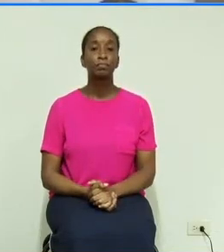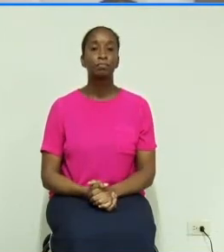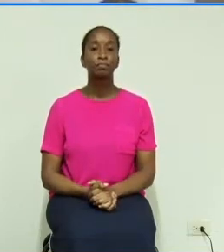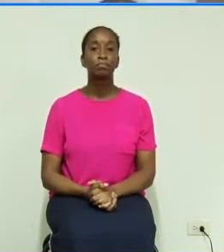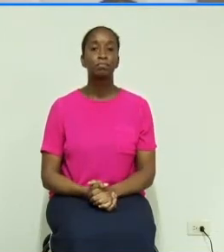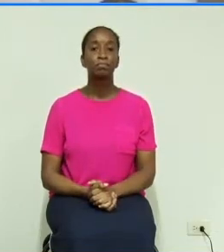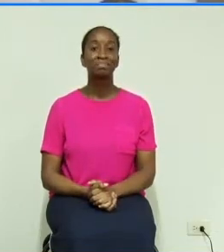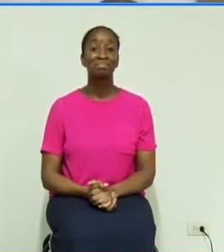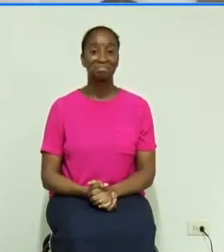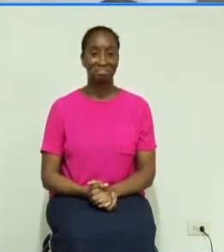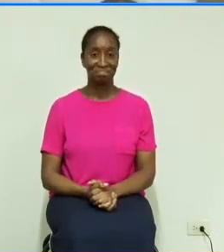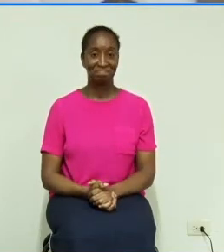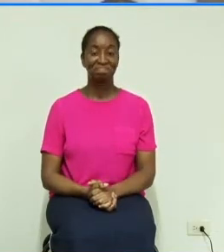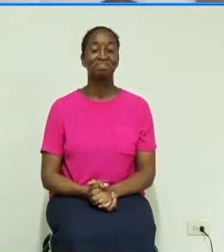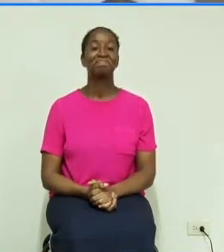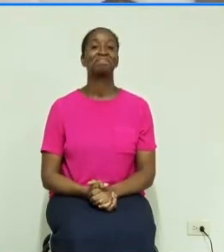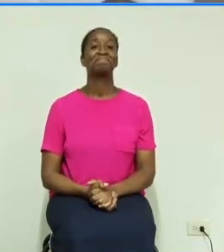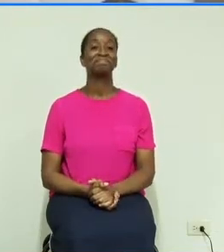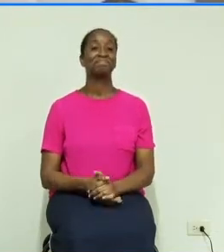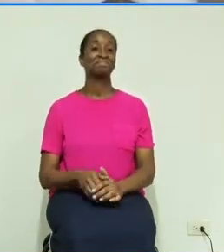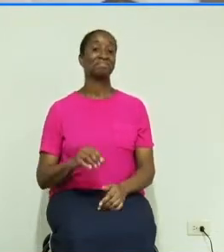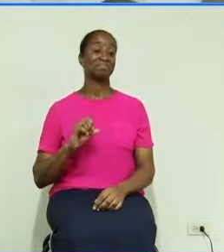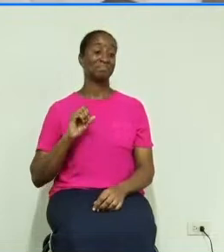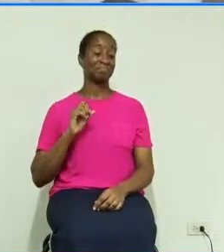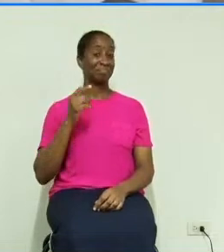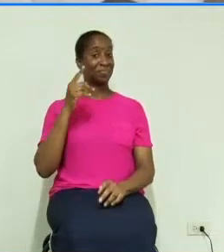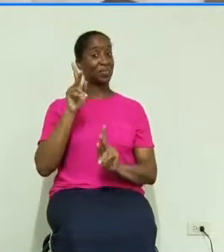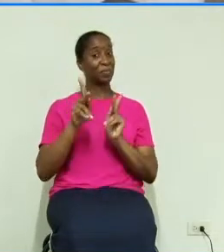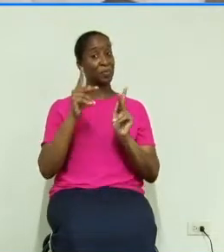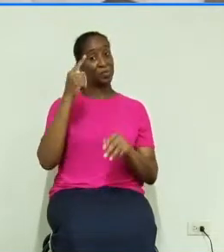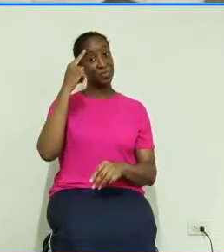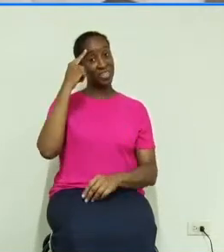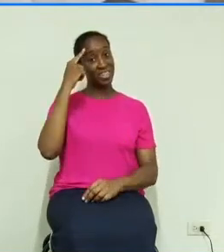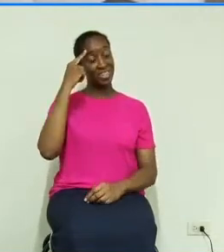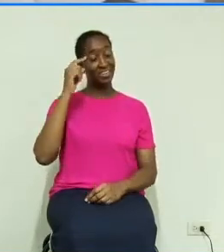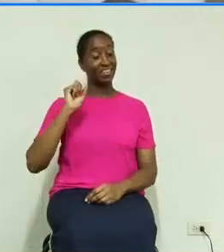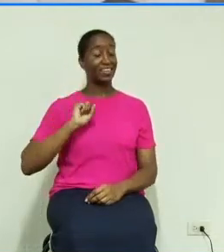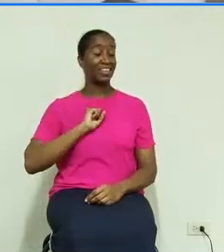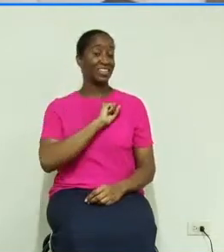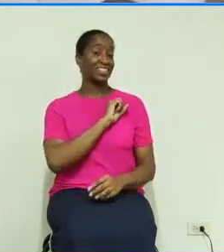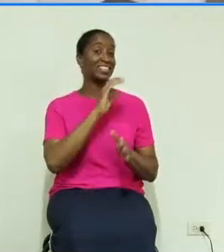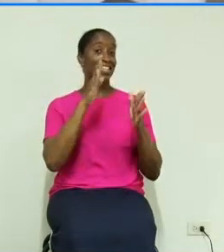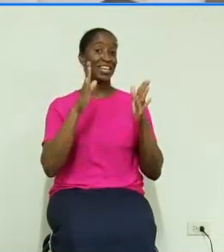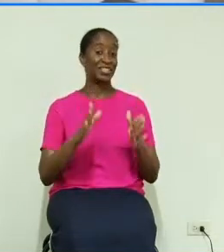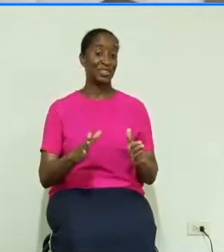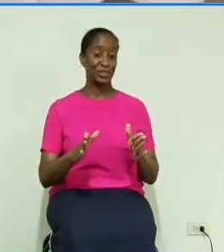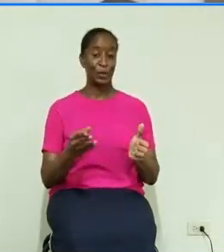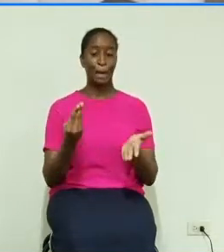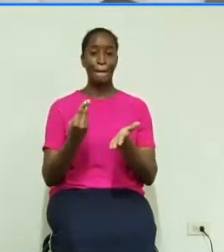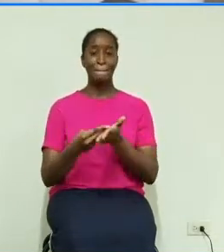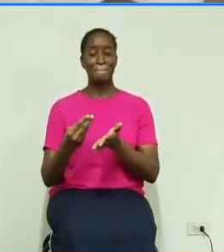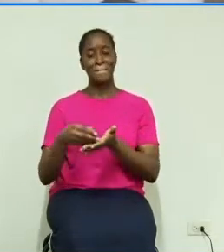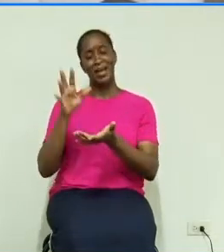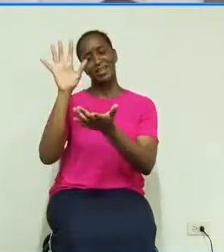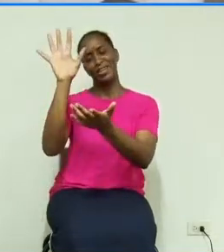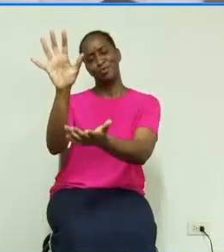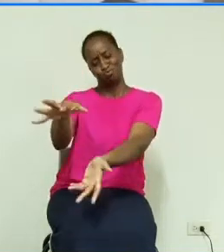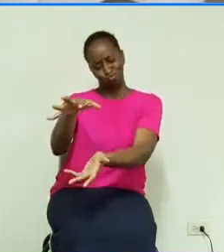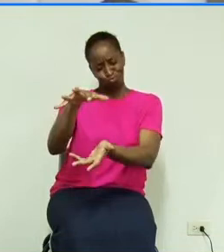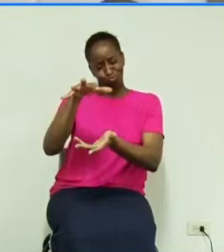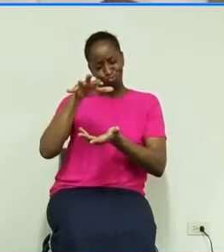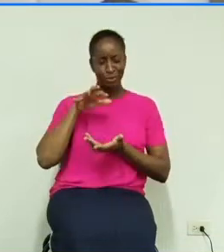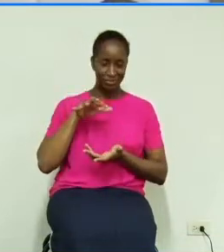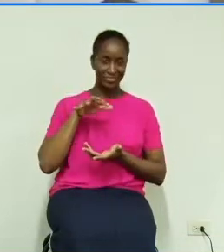make so much more money than everybody else and so much more money than the British, but thank you for that. I think you need to send the link